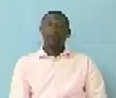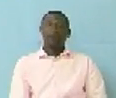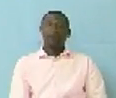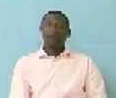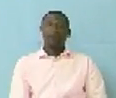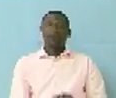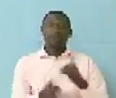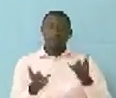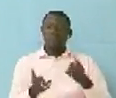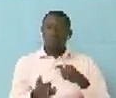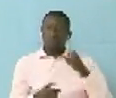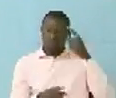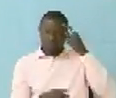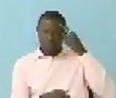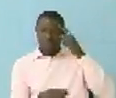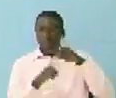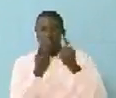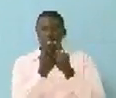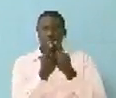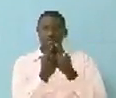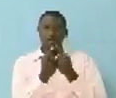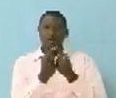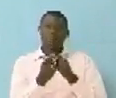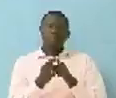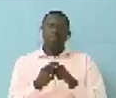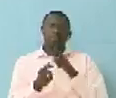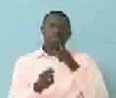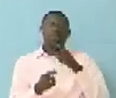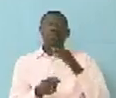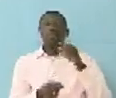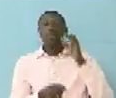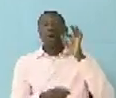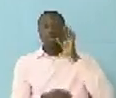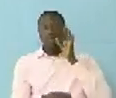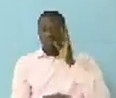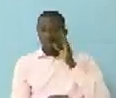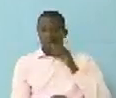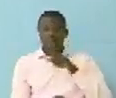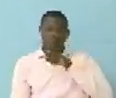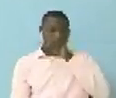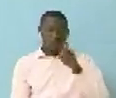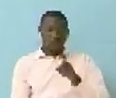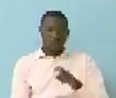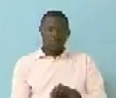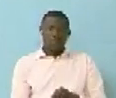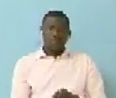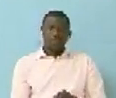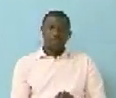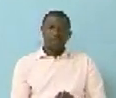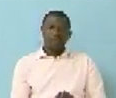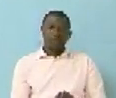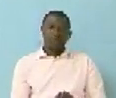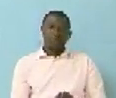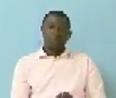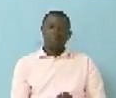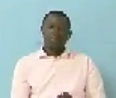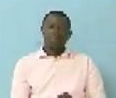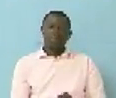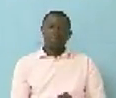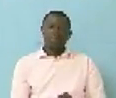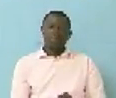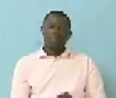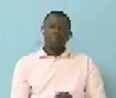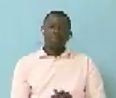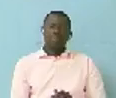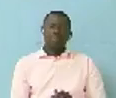not assume anything and we would not exaggerate anything. Of course, you are assuming that I am afraid. Afraid of what? Okay, I have